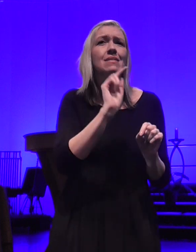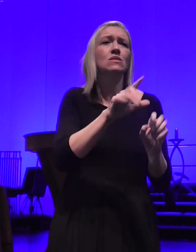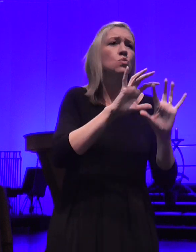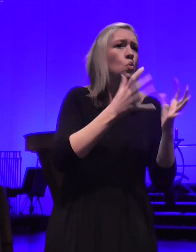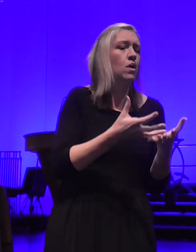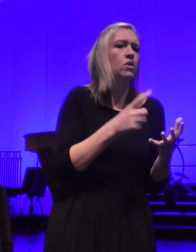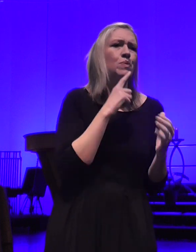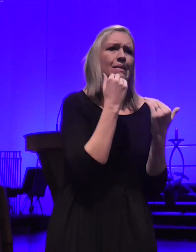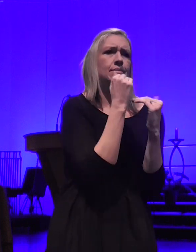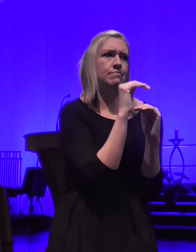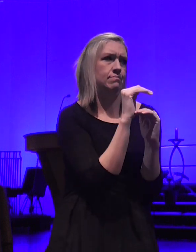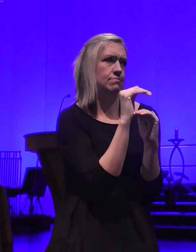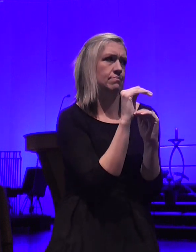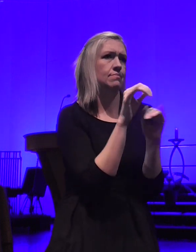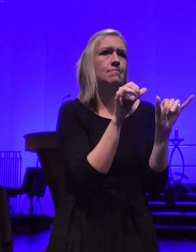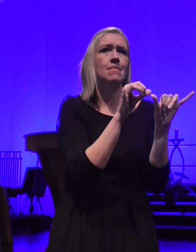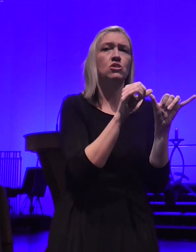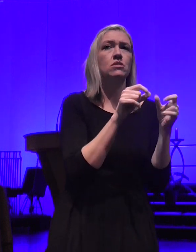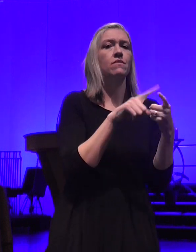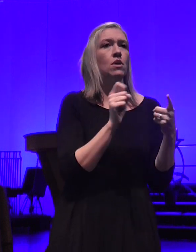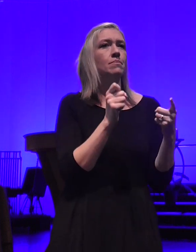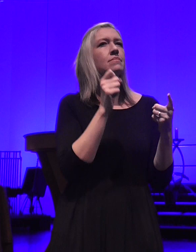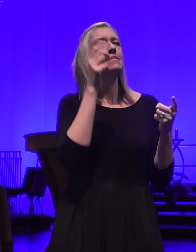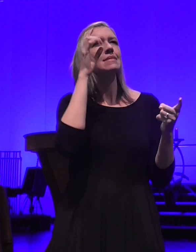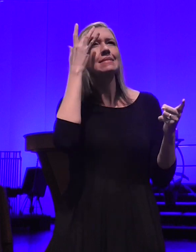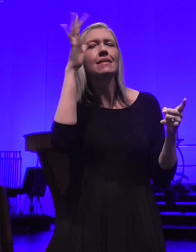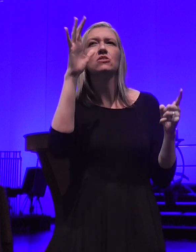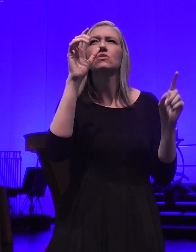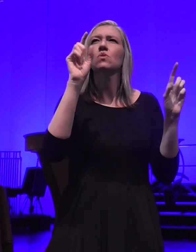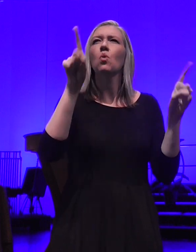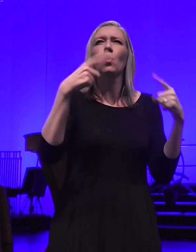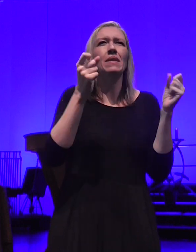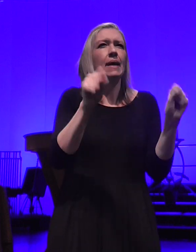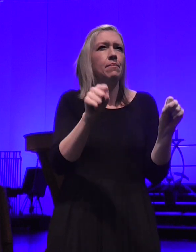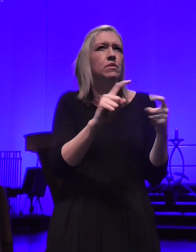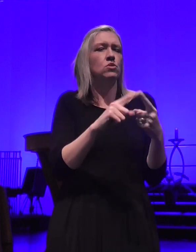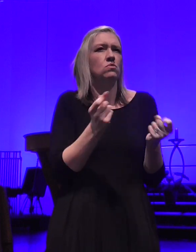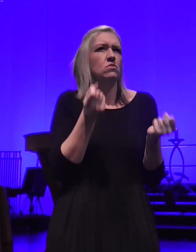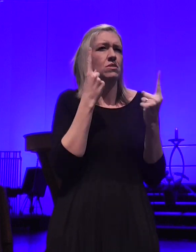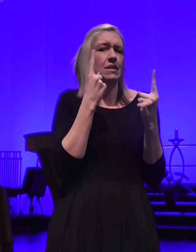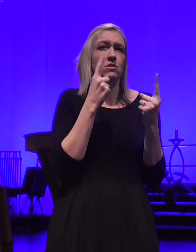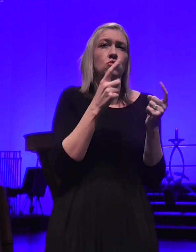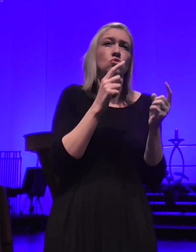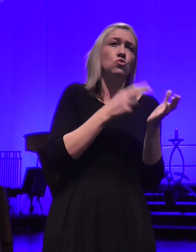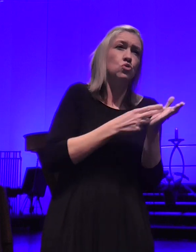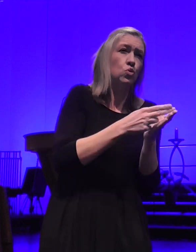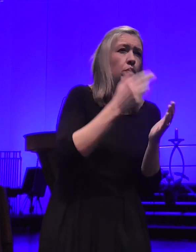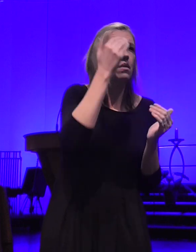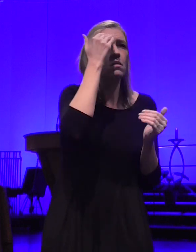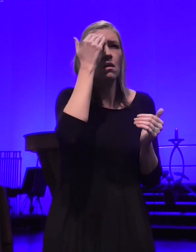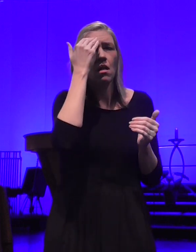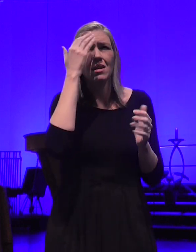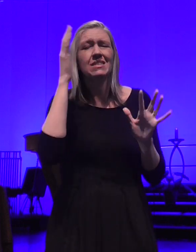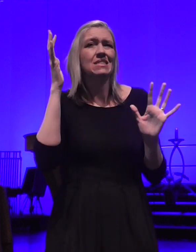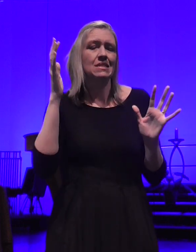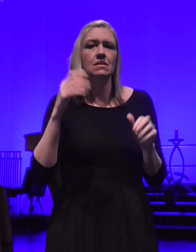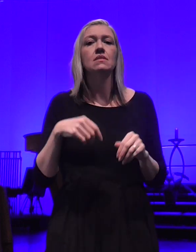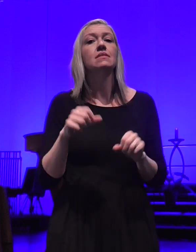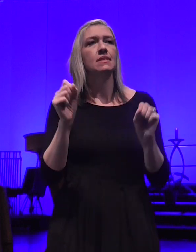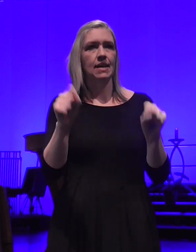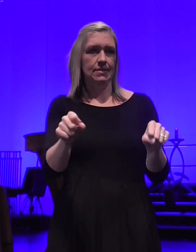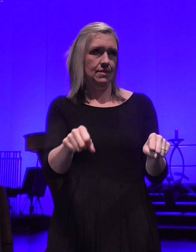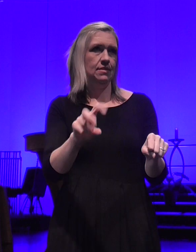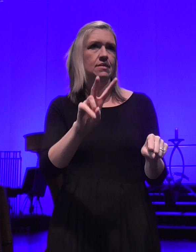him, as measured by the intelligence capable of grasping the whole of truth and knowledge. Yes, Virginia, there is a